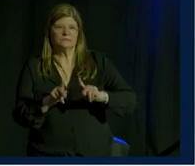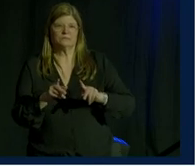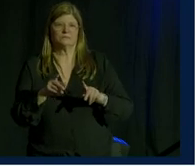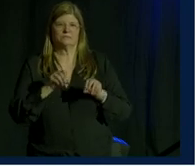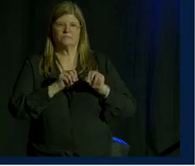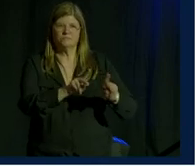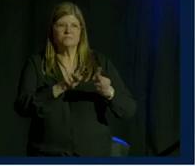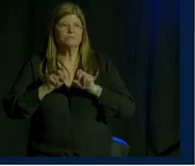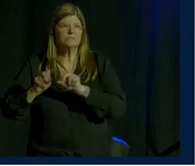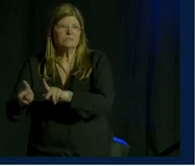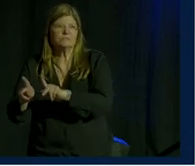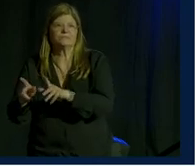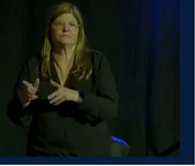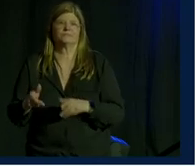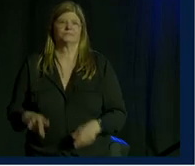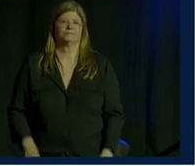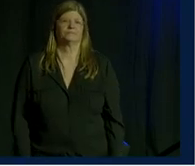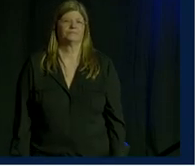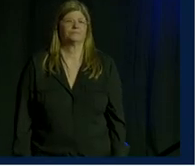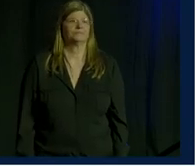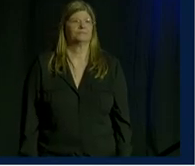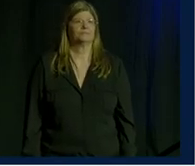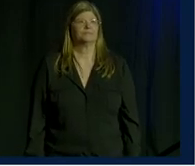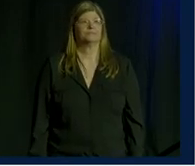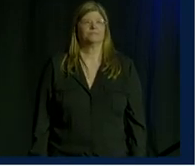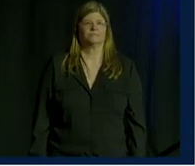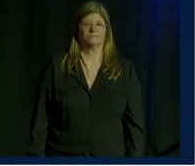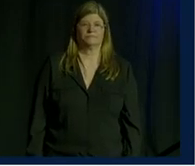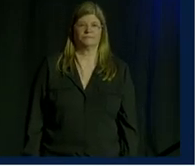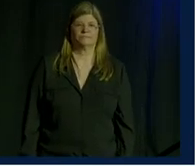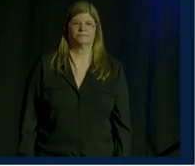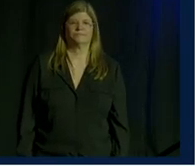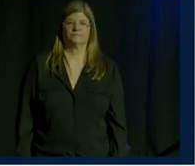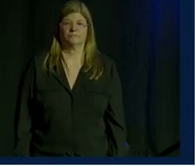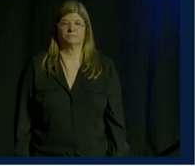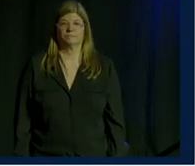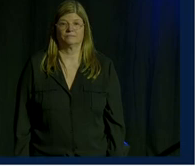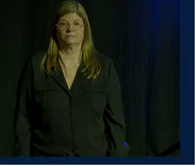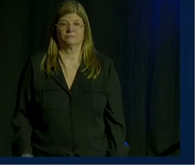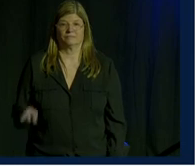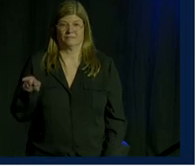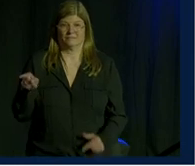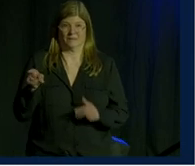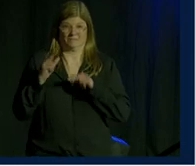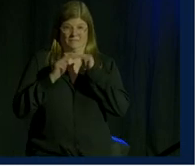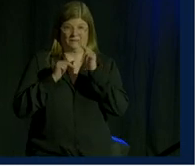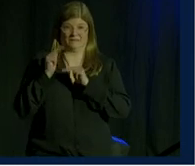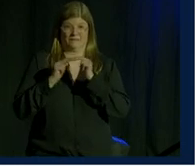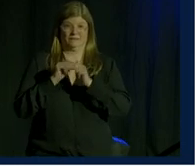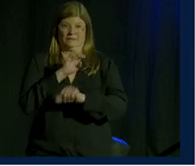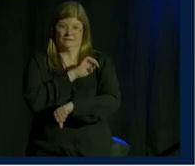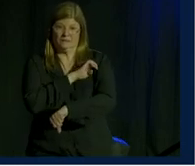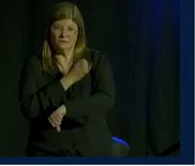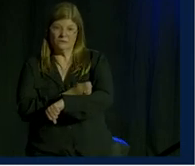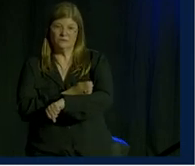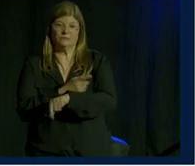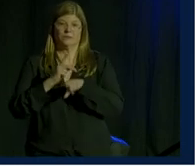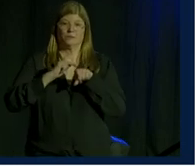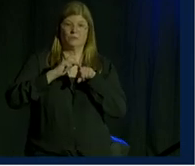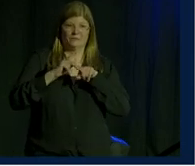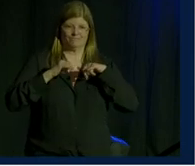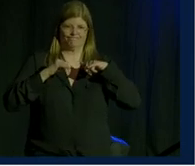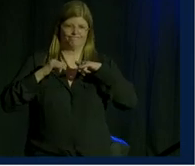standards. Now, the Building Energy Performance Standards, or BEPS, is a critical program in addressing the mayor's